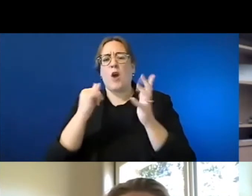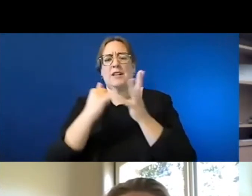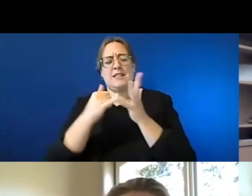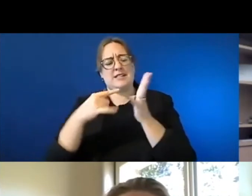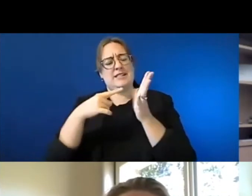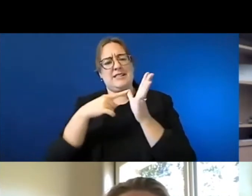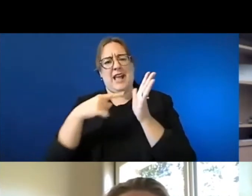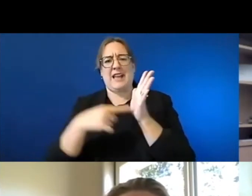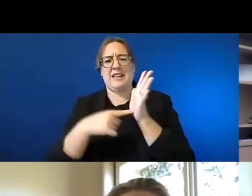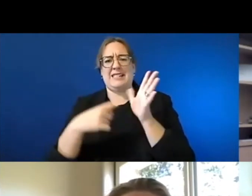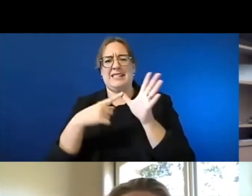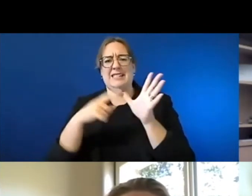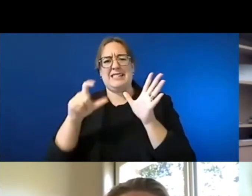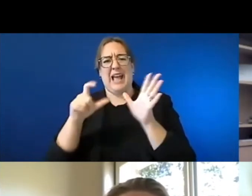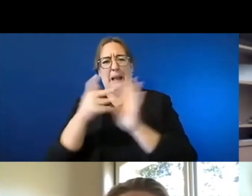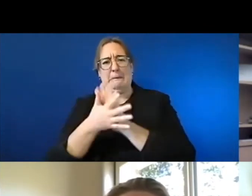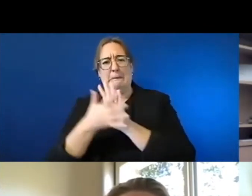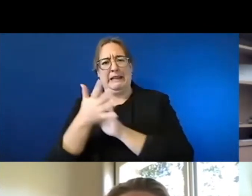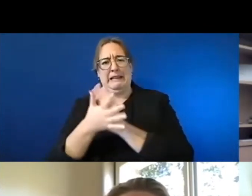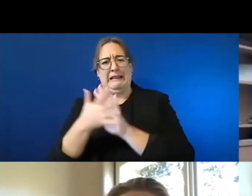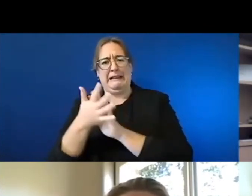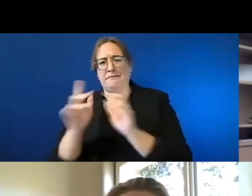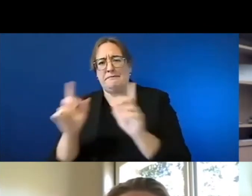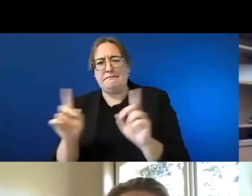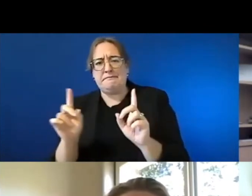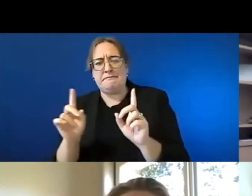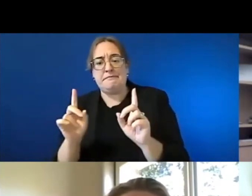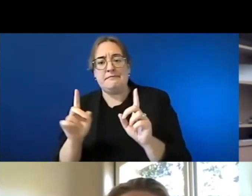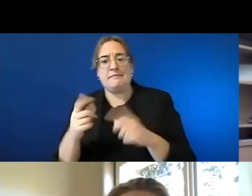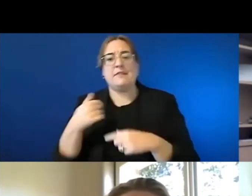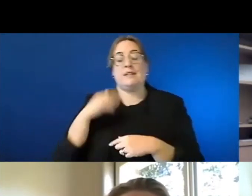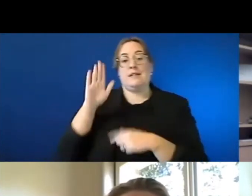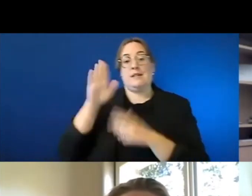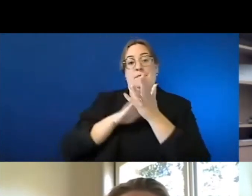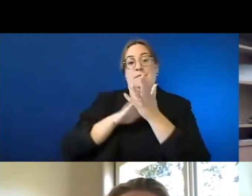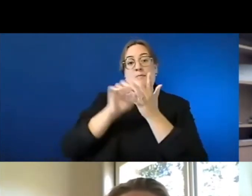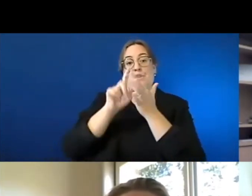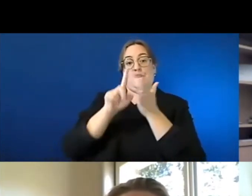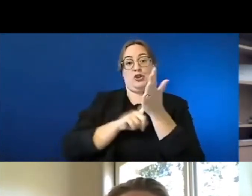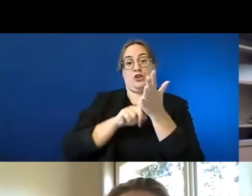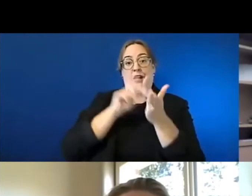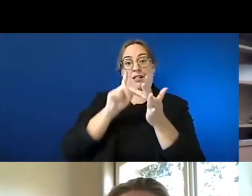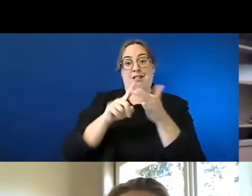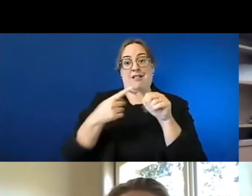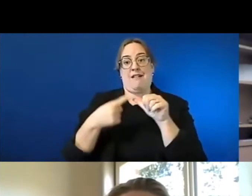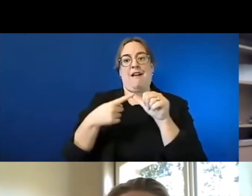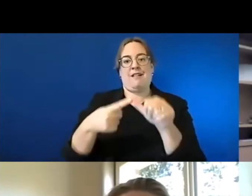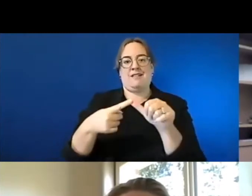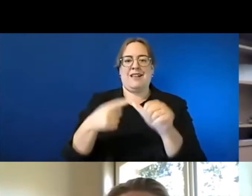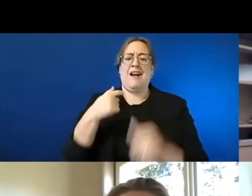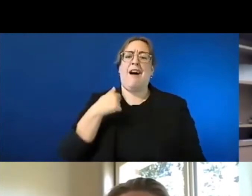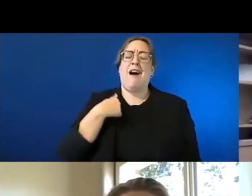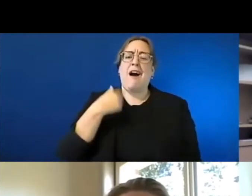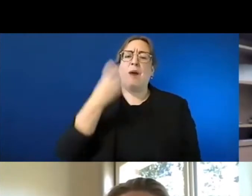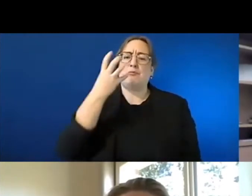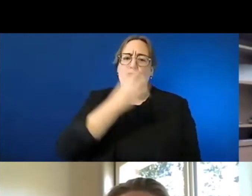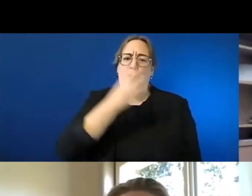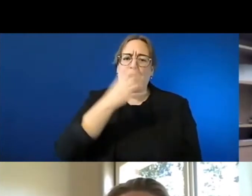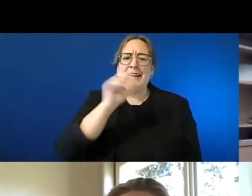acronyms. So yes, I'll answer that if that's okay. It's Michelle. I do apologise for that. That's